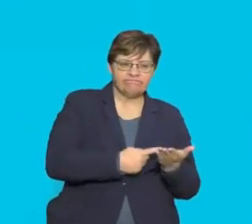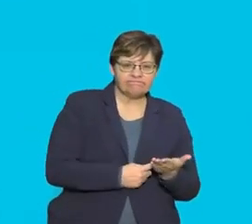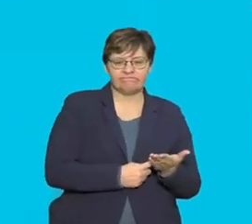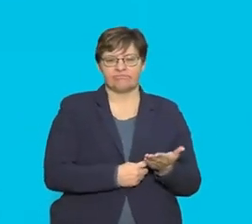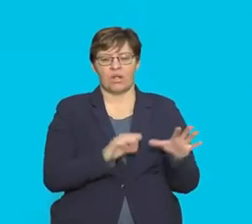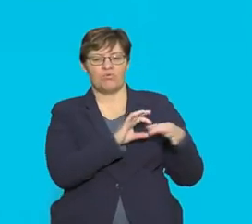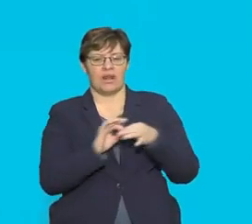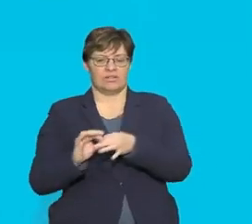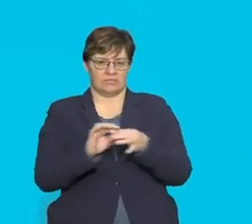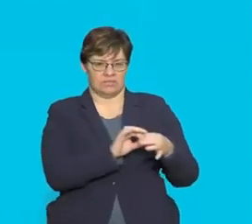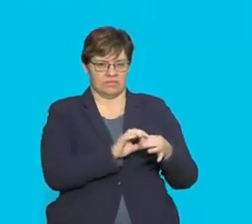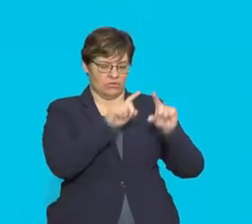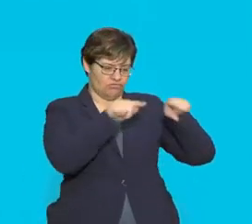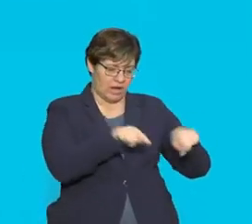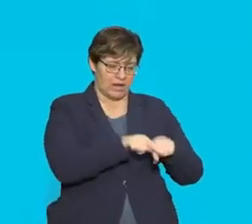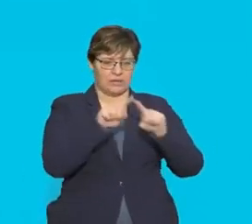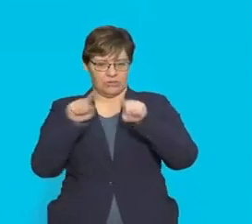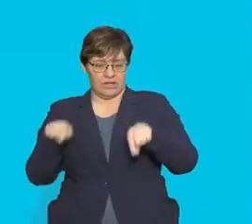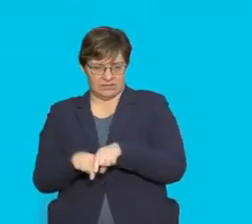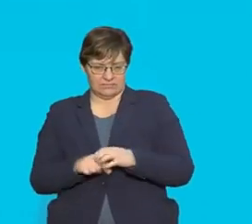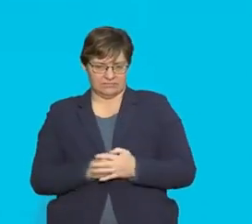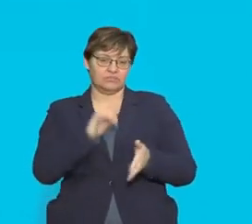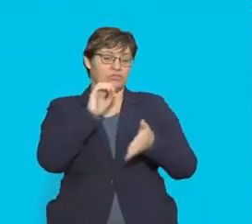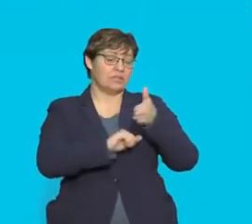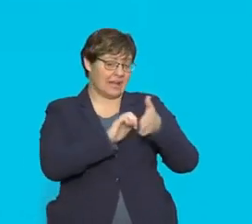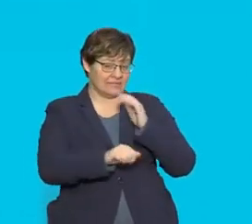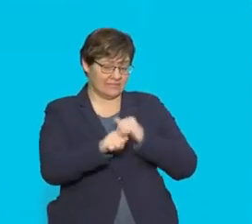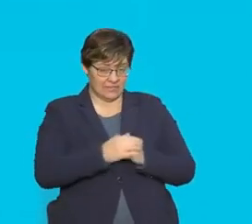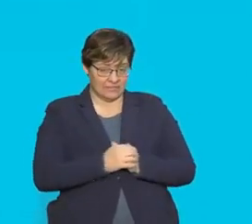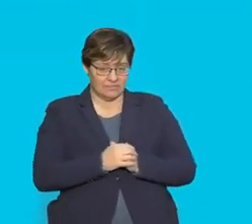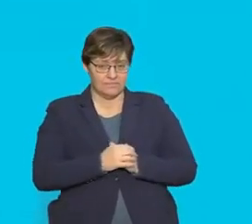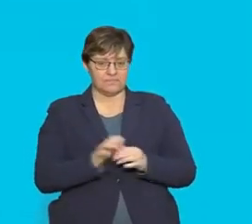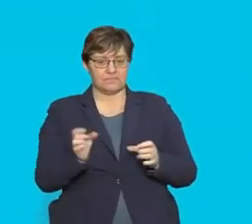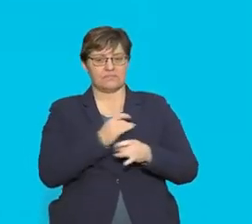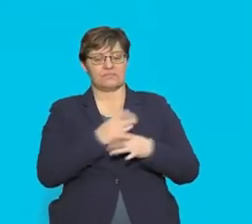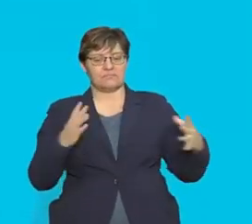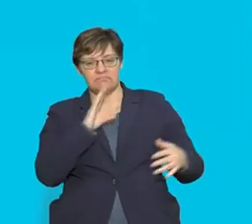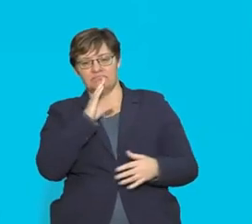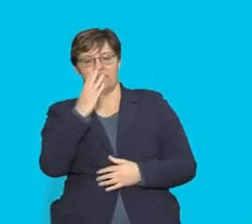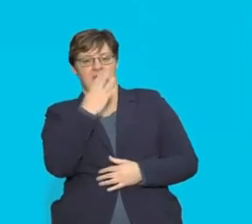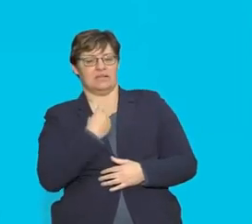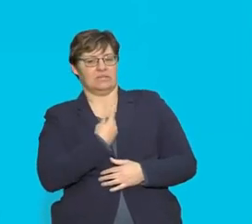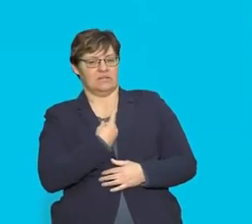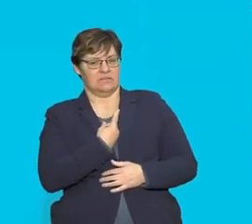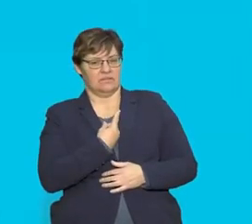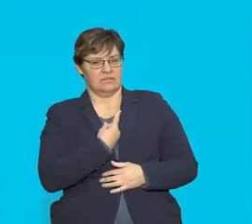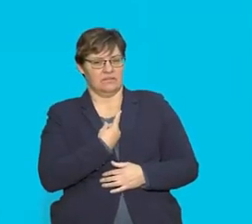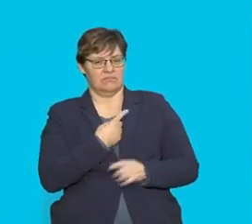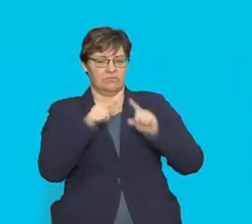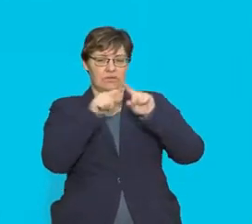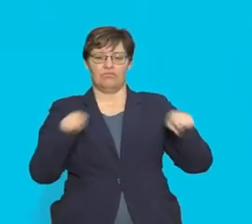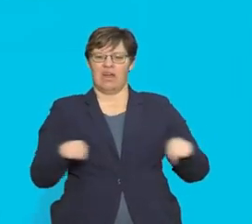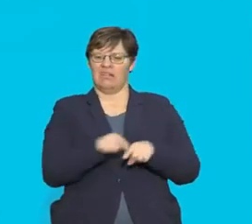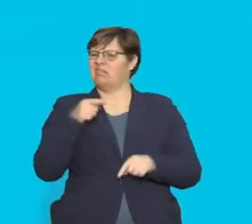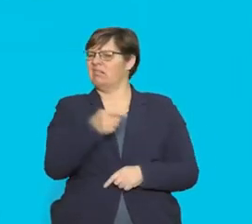about relationships between triangles? That's what we're going to try and do. So let's start by asking ourselves, what is